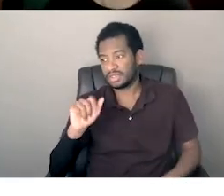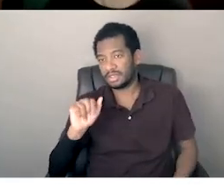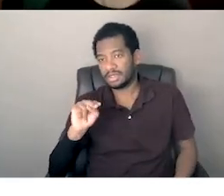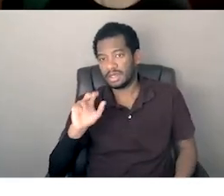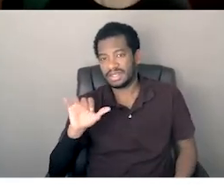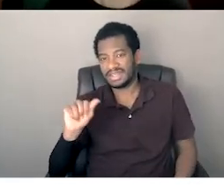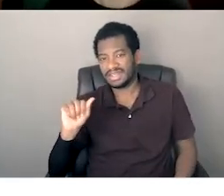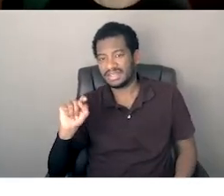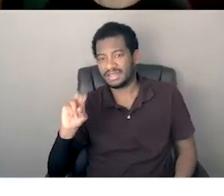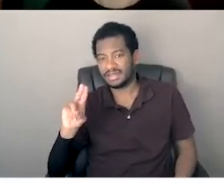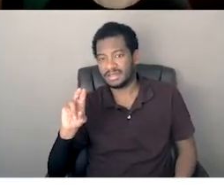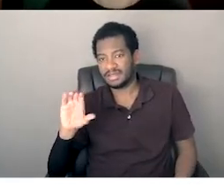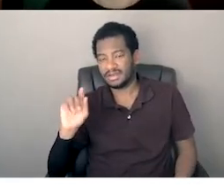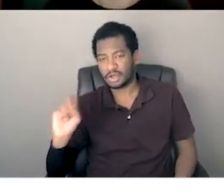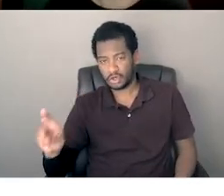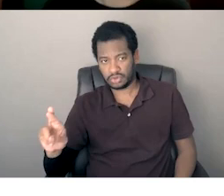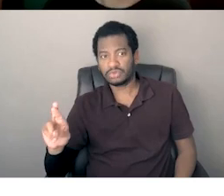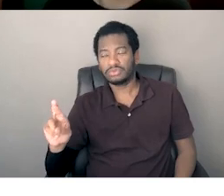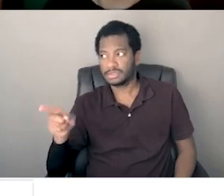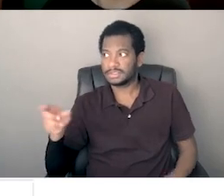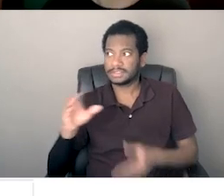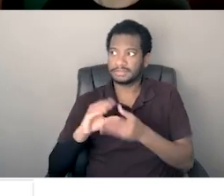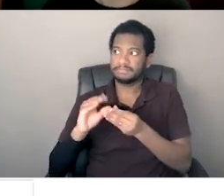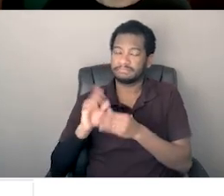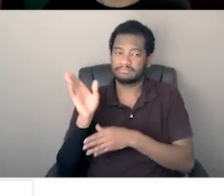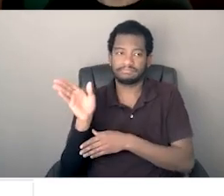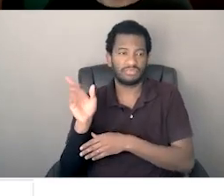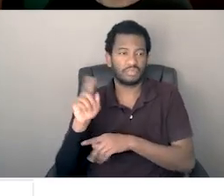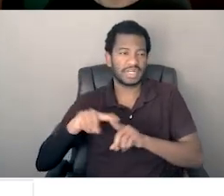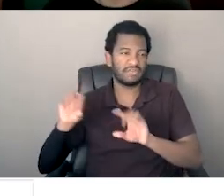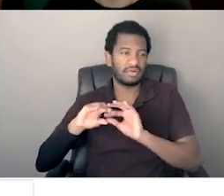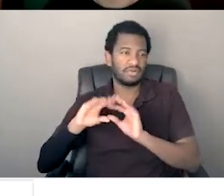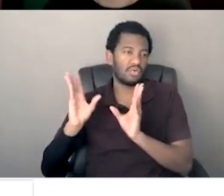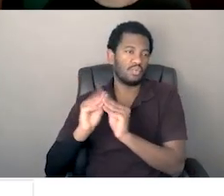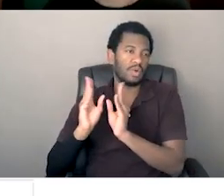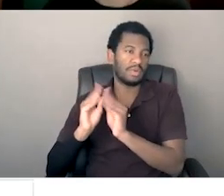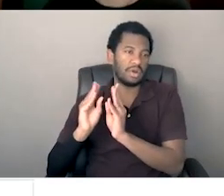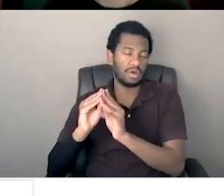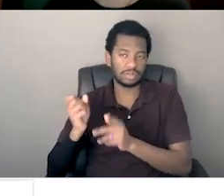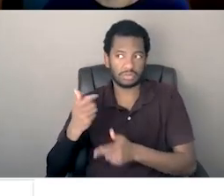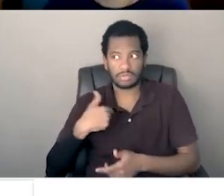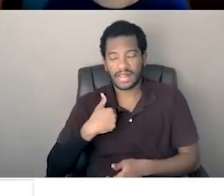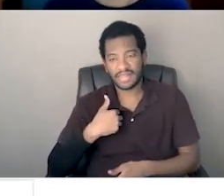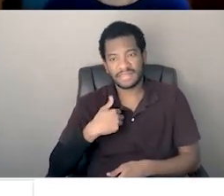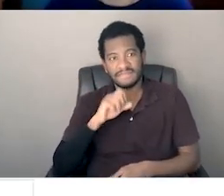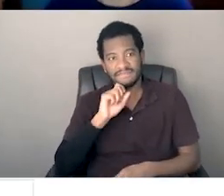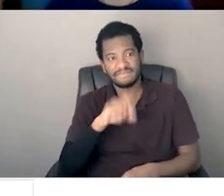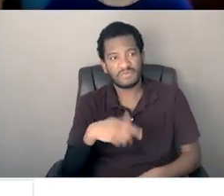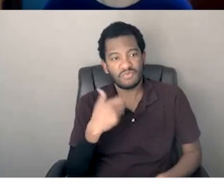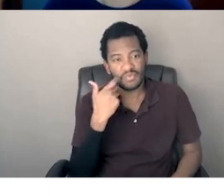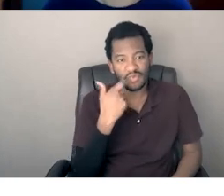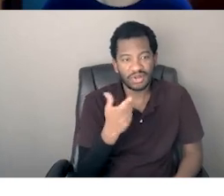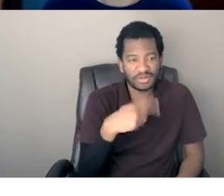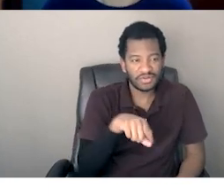webinar. So if you are, I get a kick out of thinking about you all watching a webinar clip inside